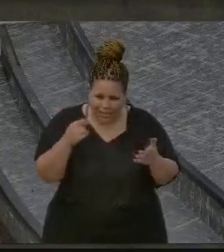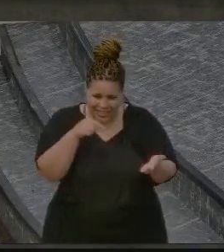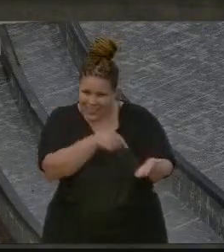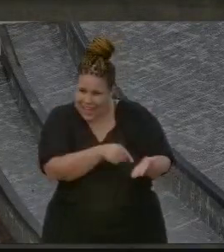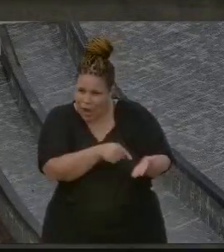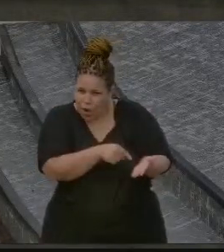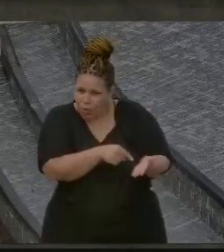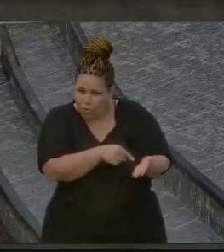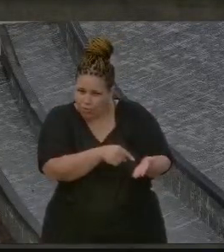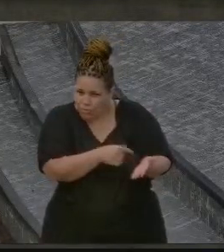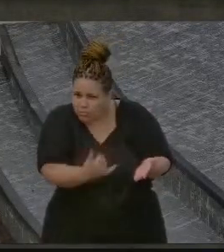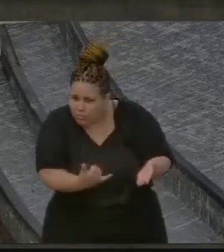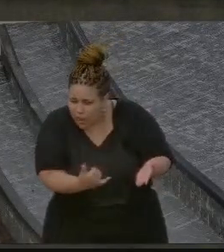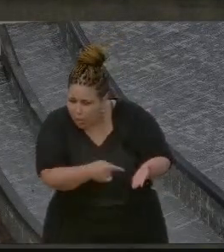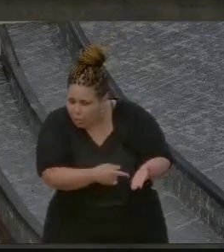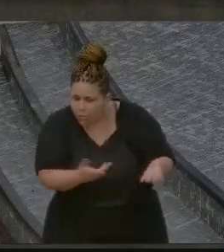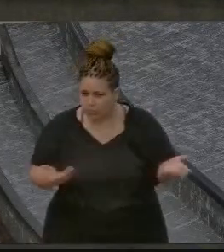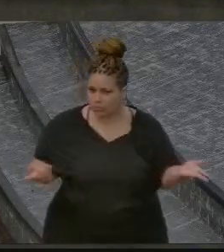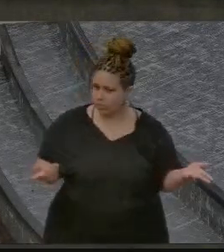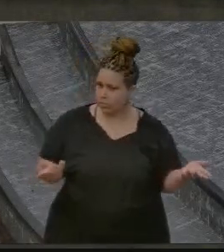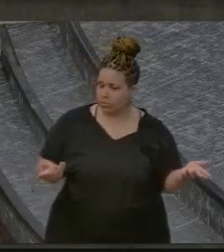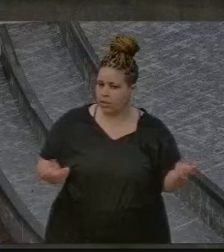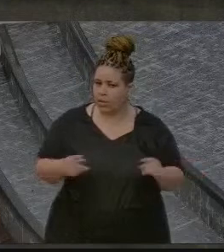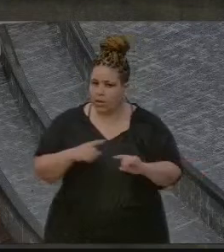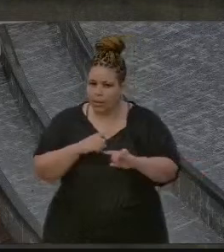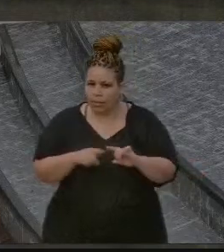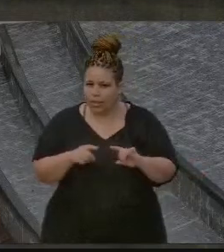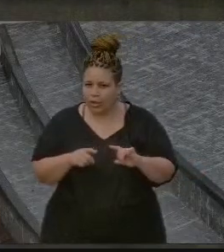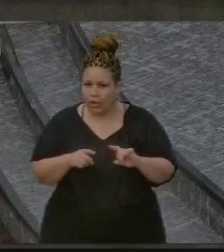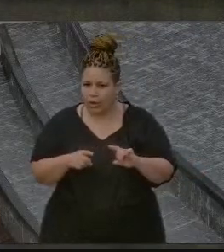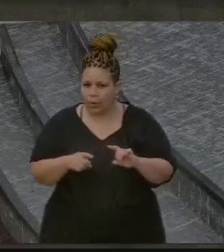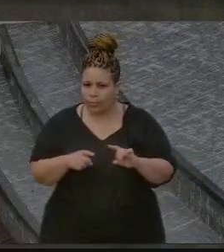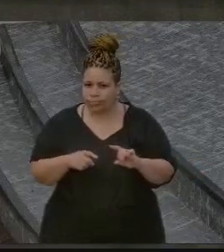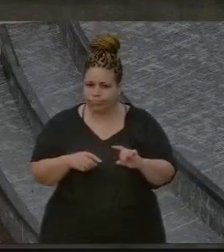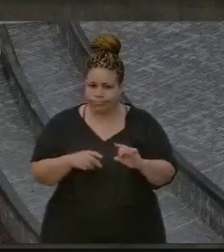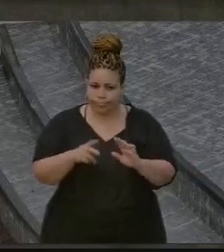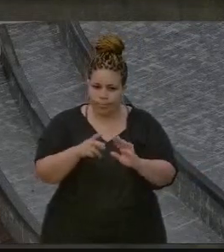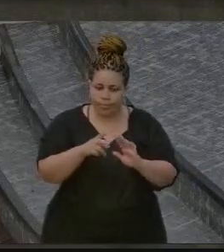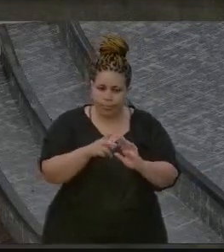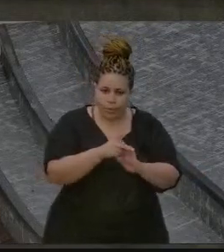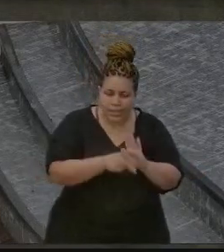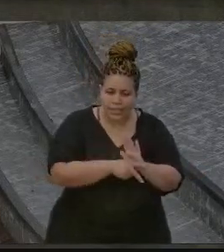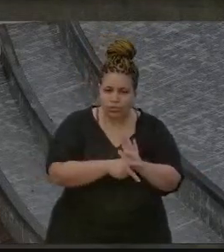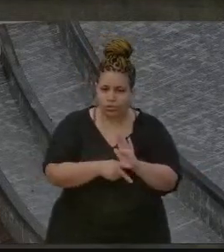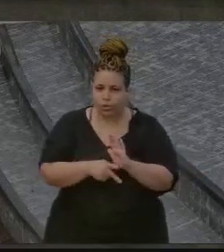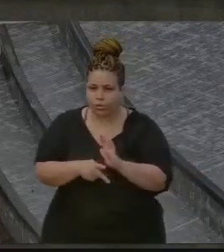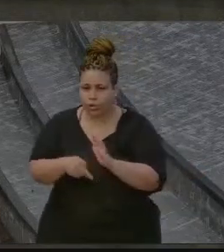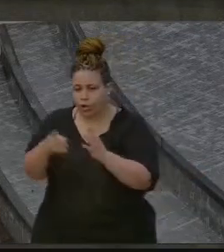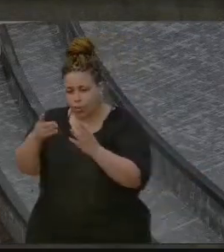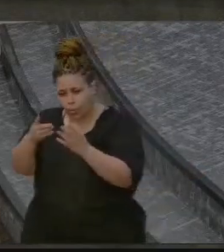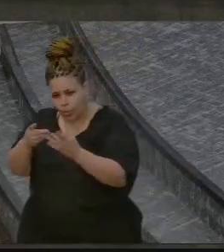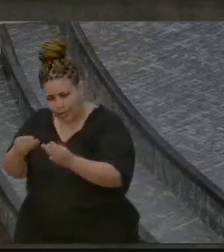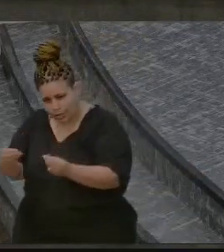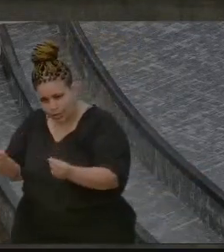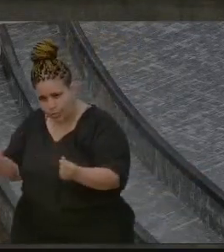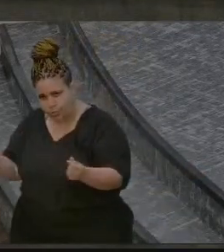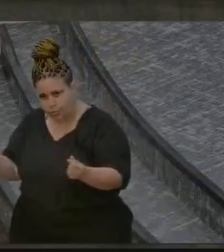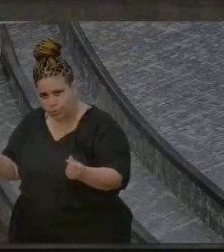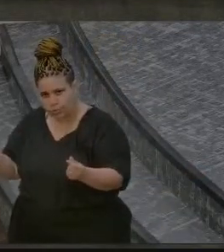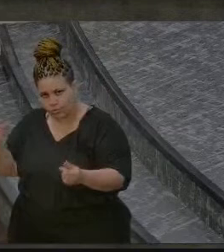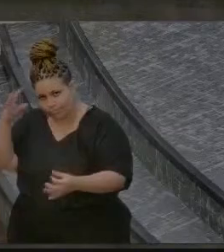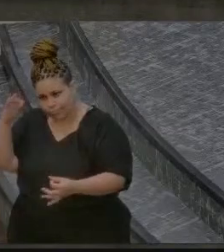complaint procedure and resolution is done is already in the